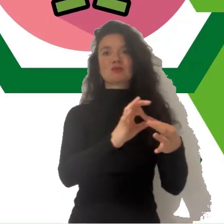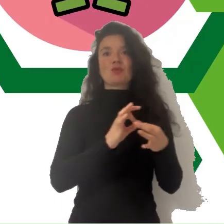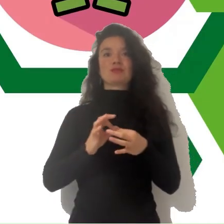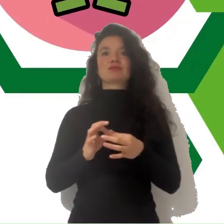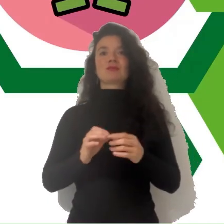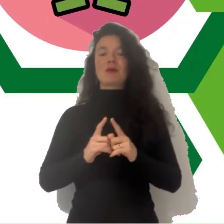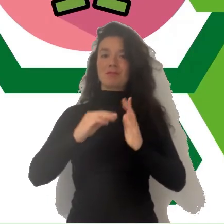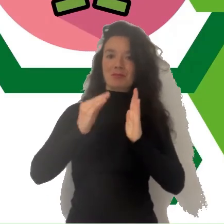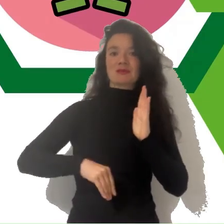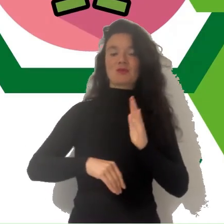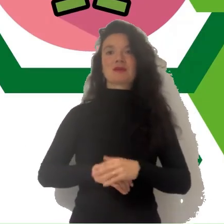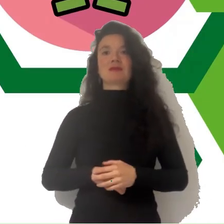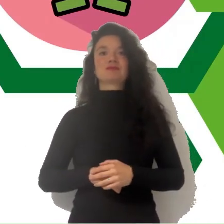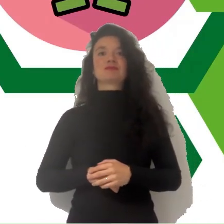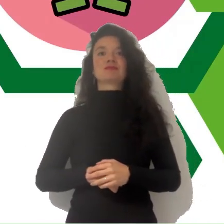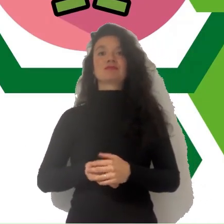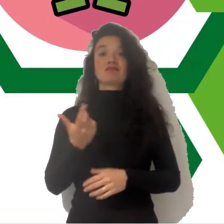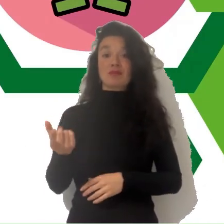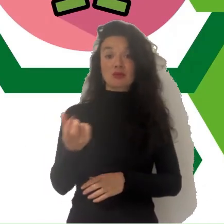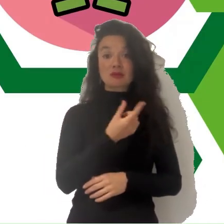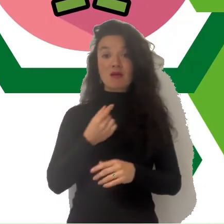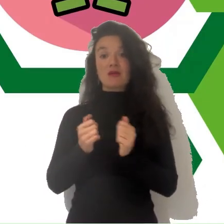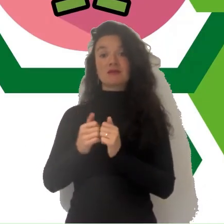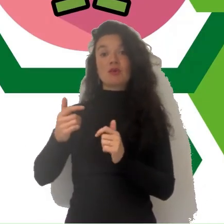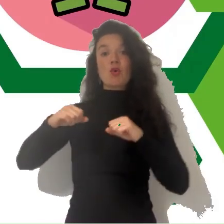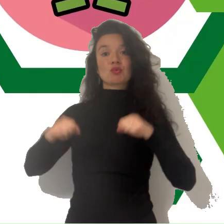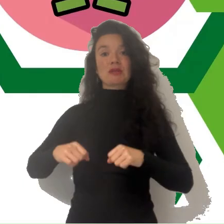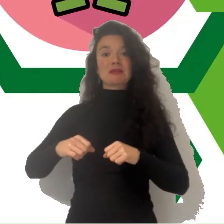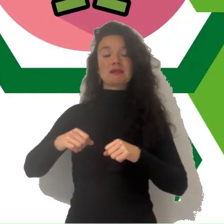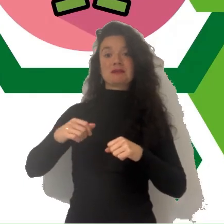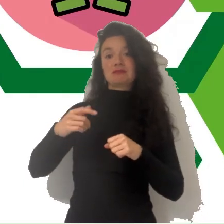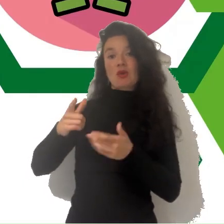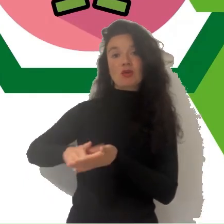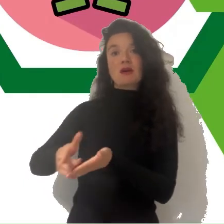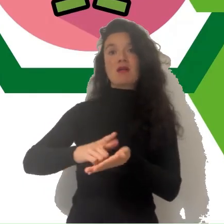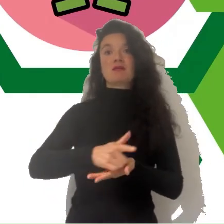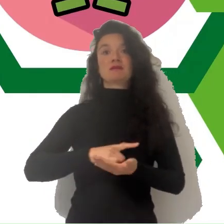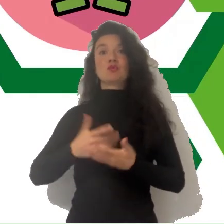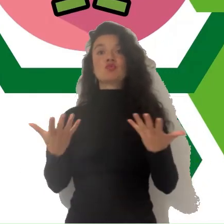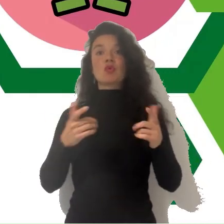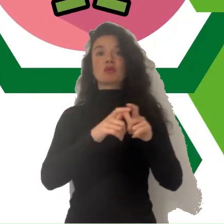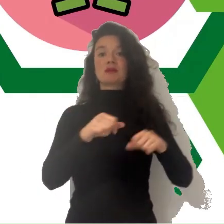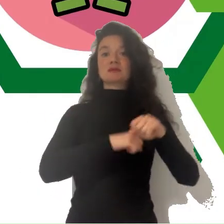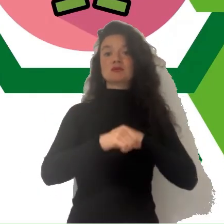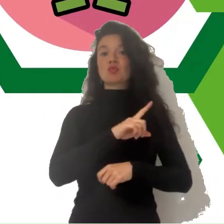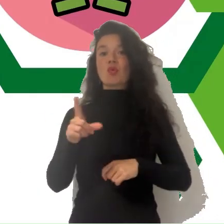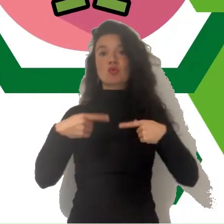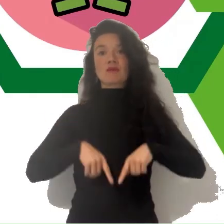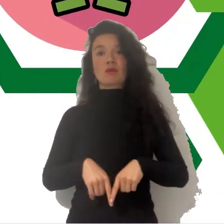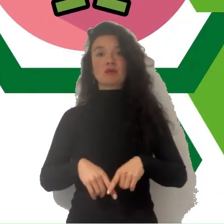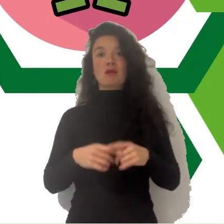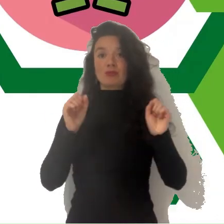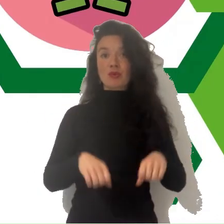make a difference are collective programs, for example, organizing recycling campaigns or community